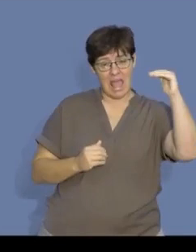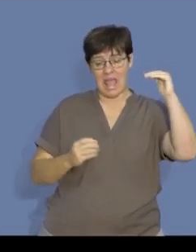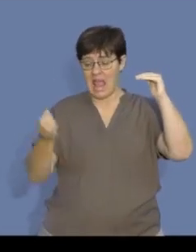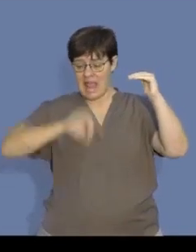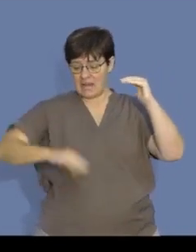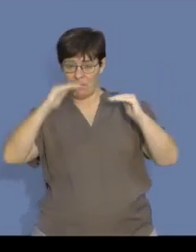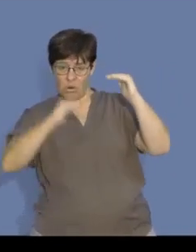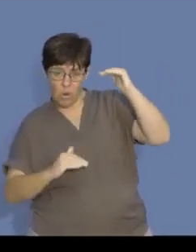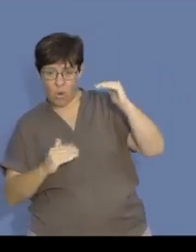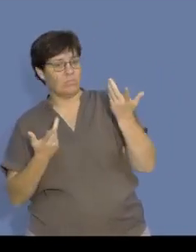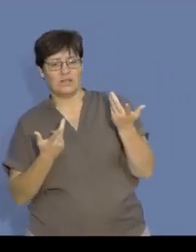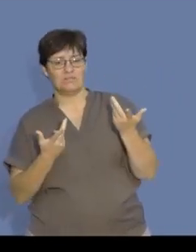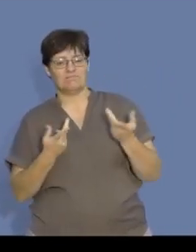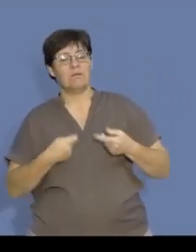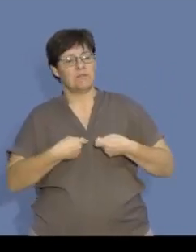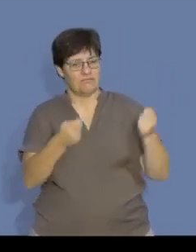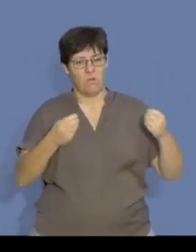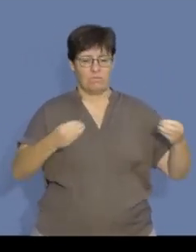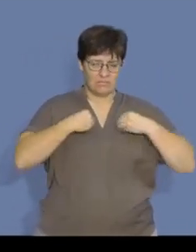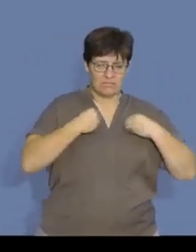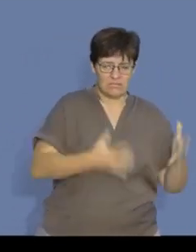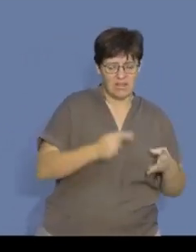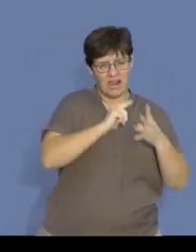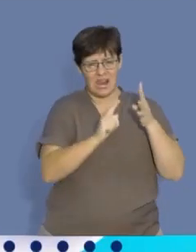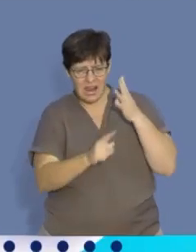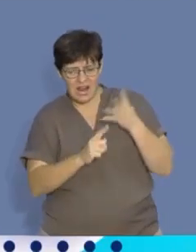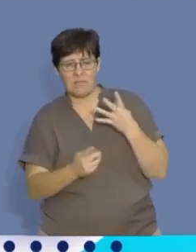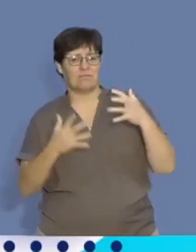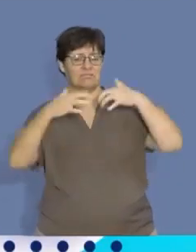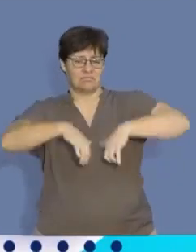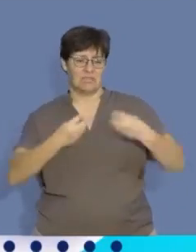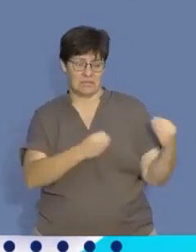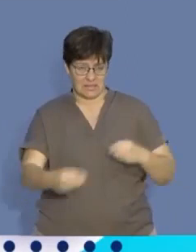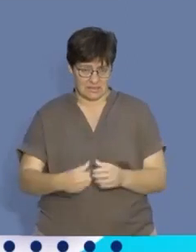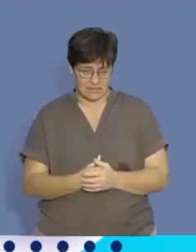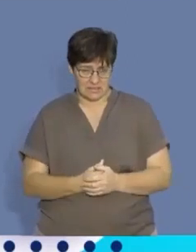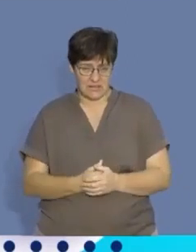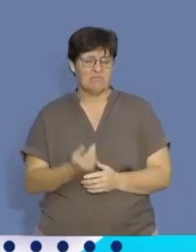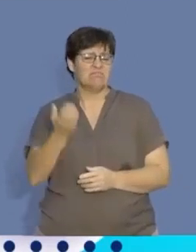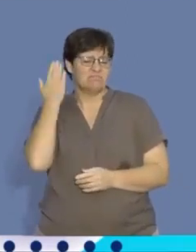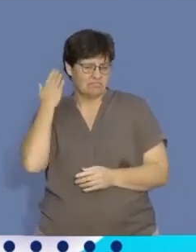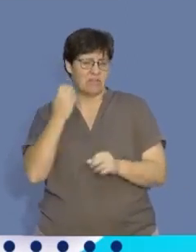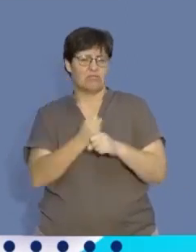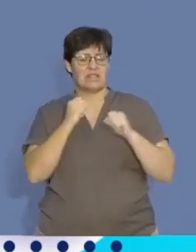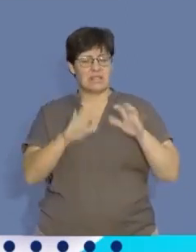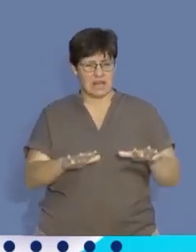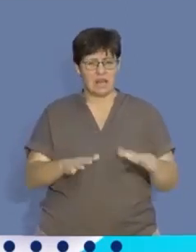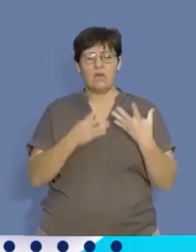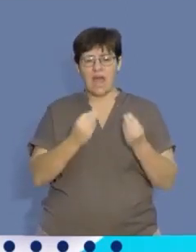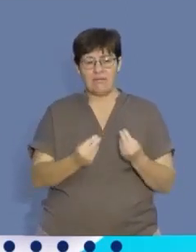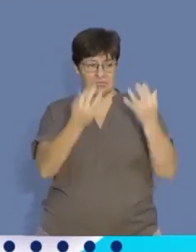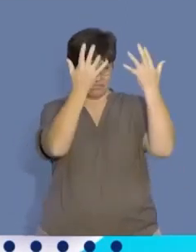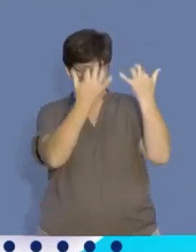Remember, you came across this in previous years in grade 10, where you calculated a number